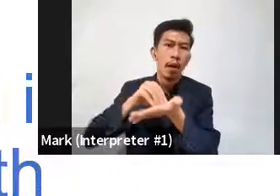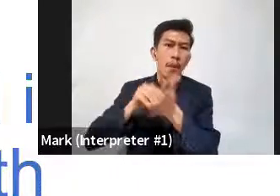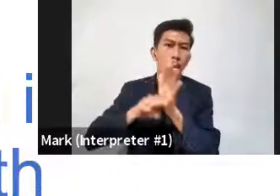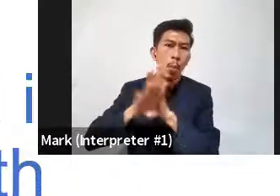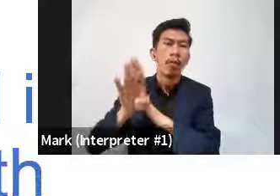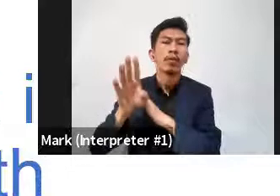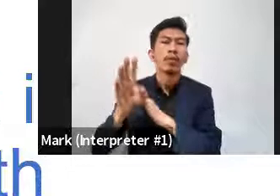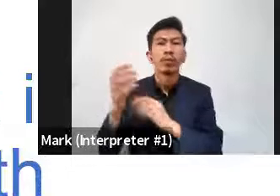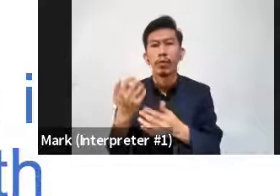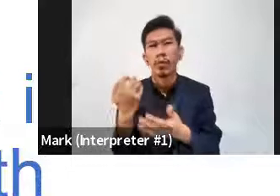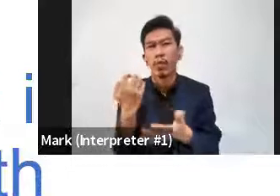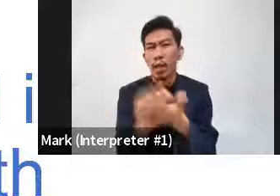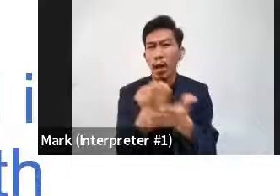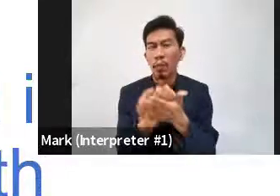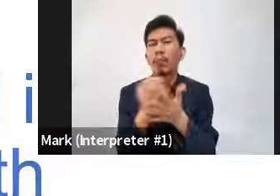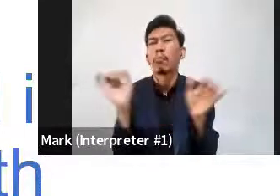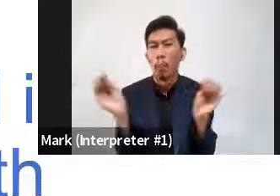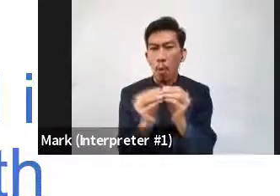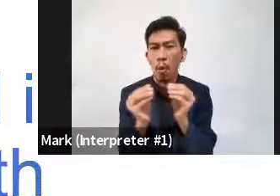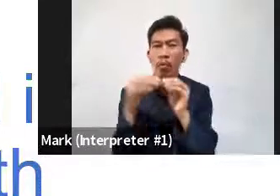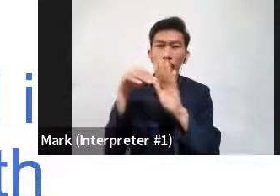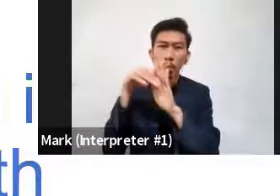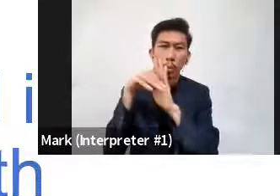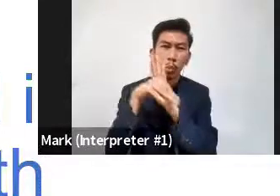will affect public spending. So